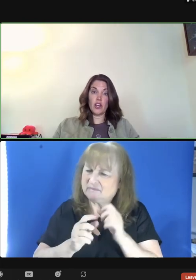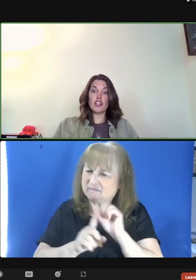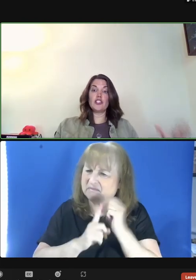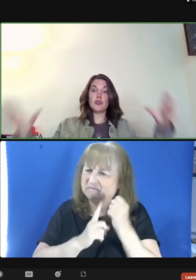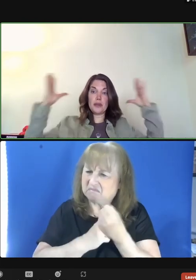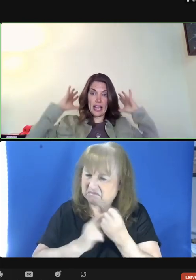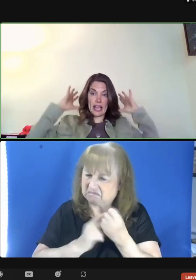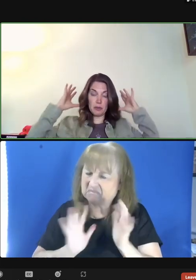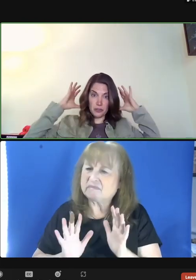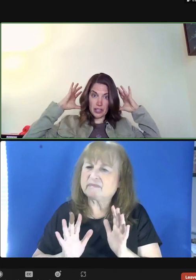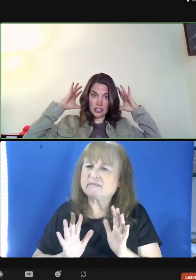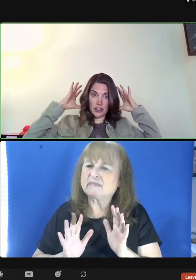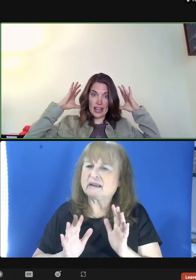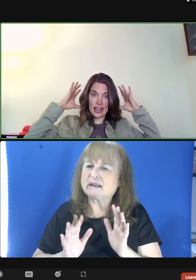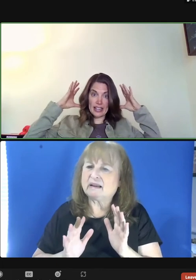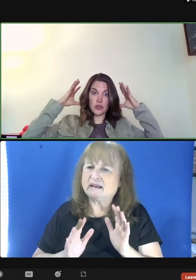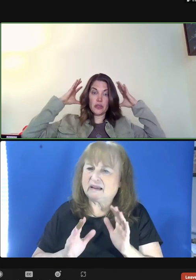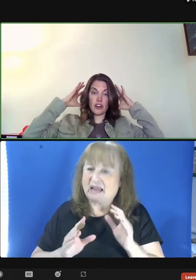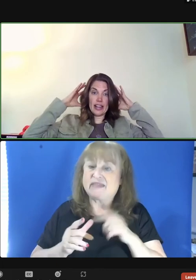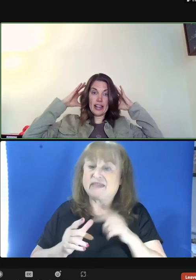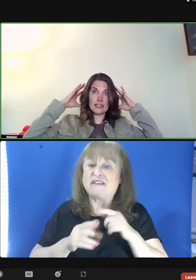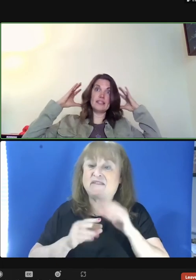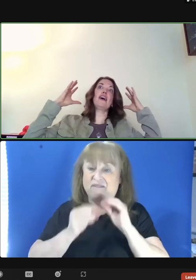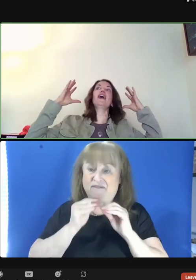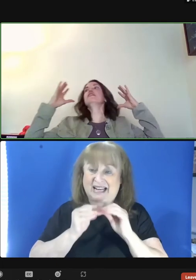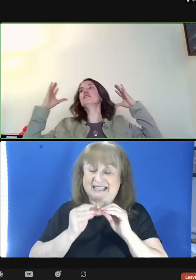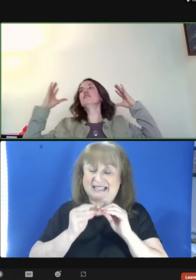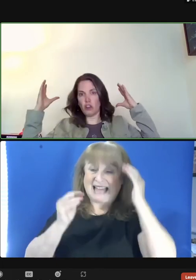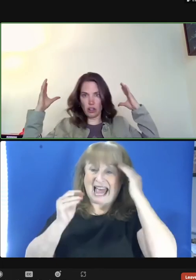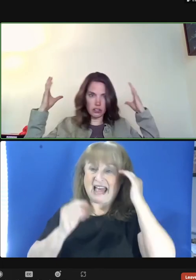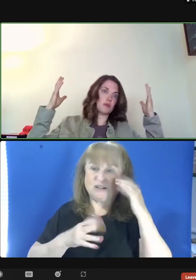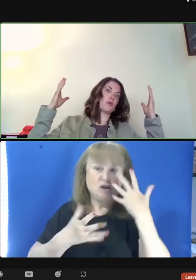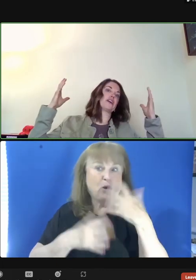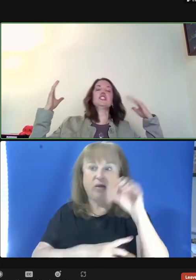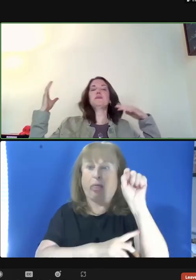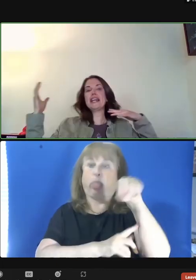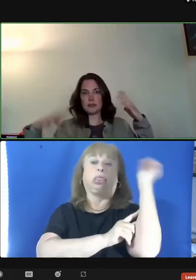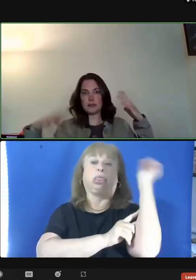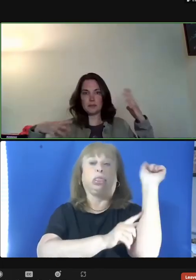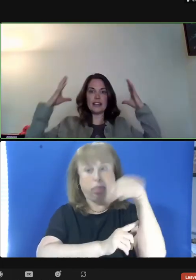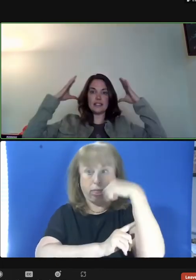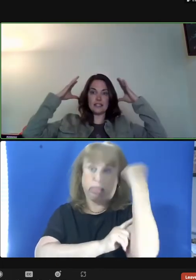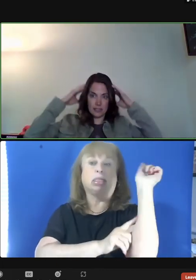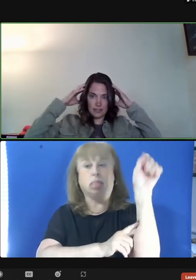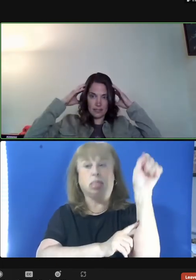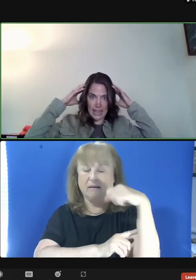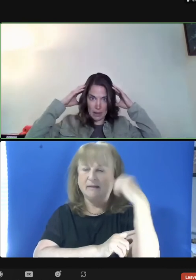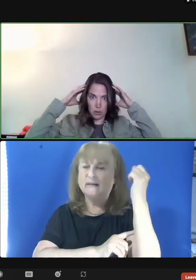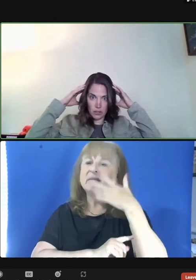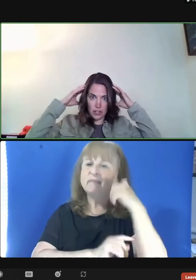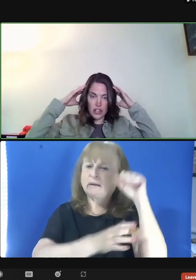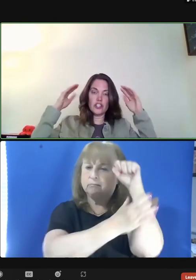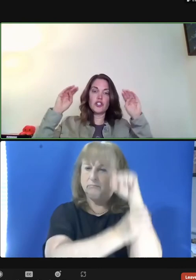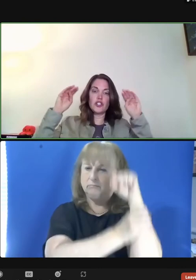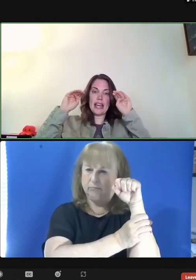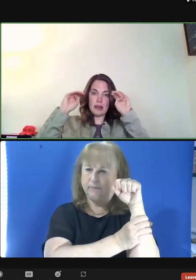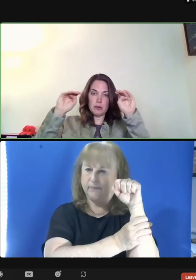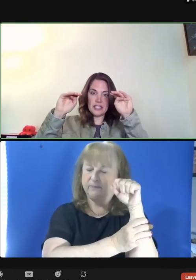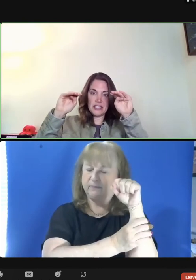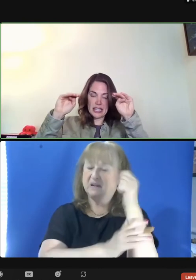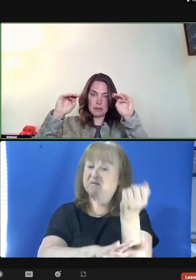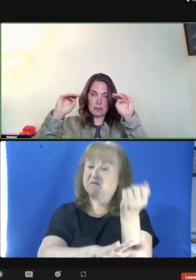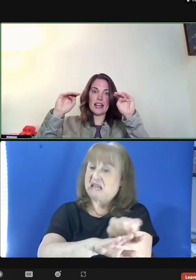situation, to be able to fix our head so that our head is not all somewhere in space, but is stable,